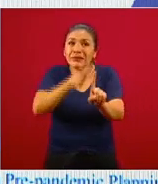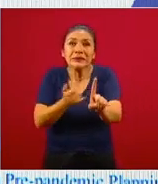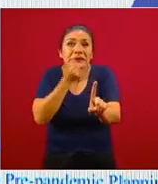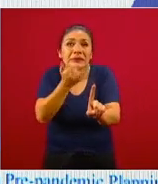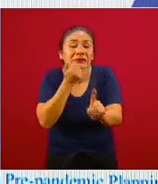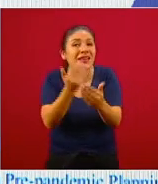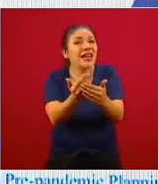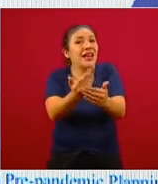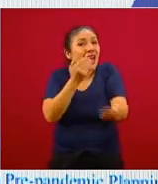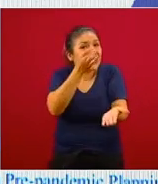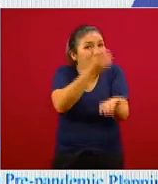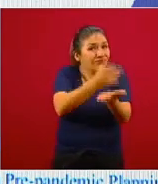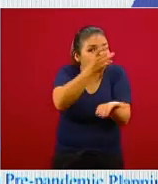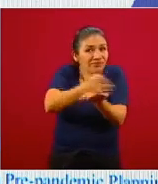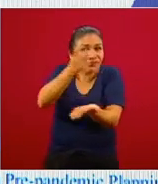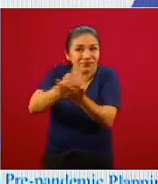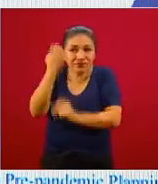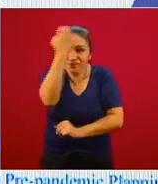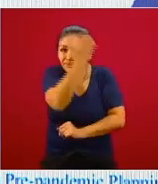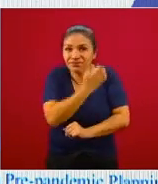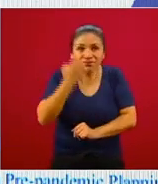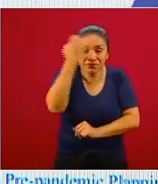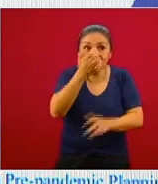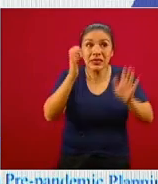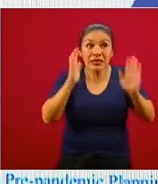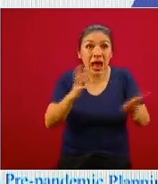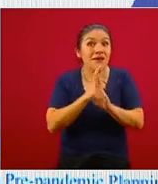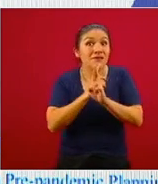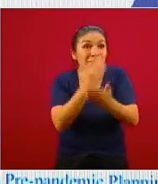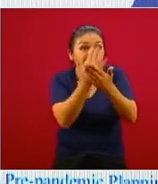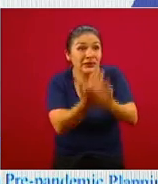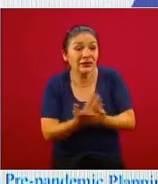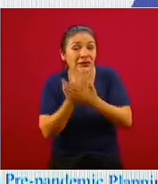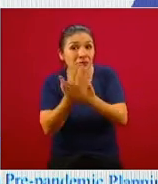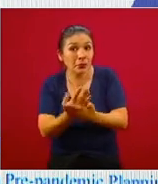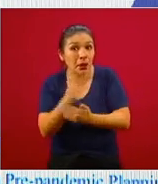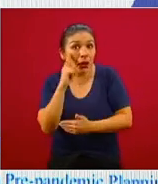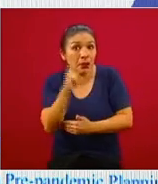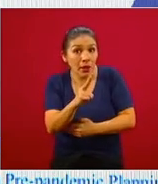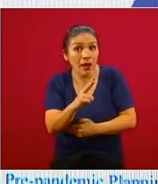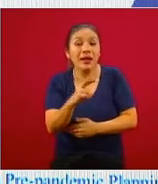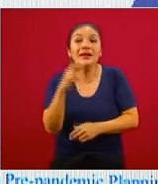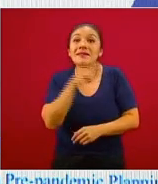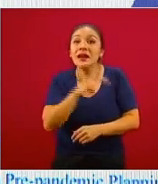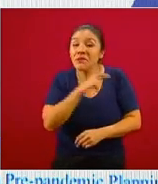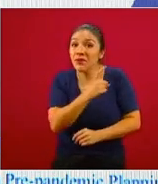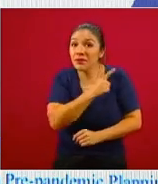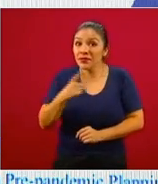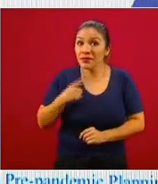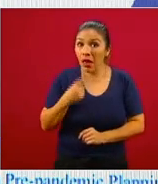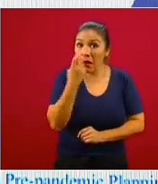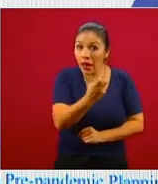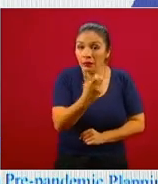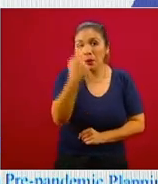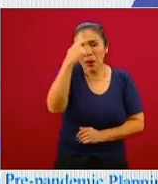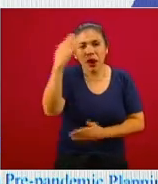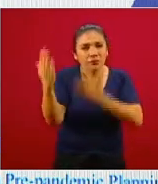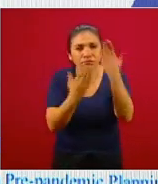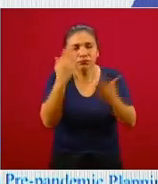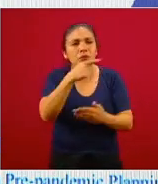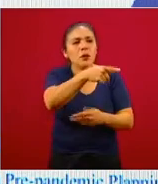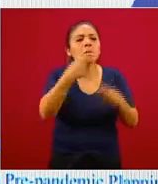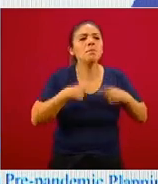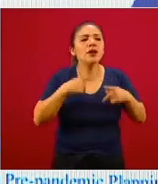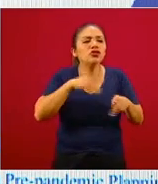which basically means focusing on suspect cases, identifying them early, and